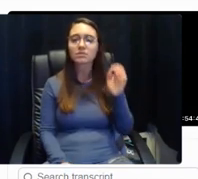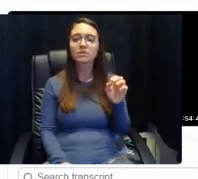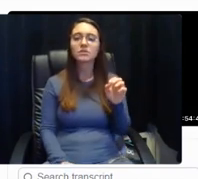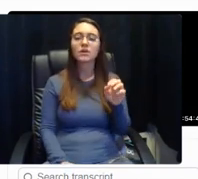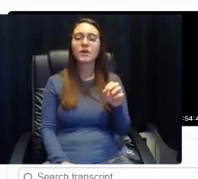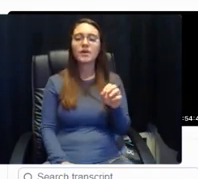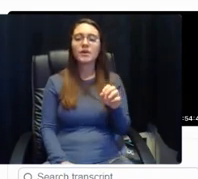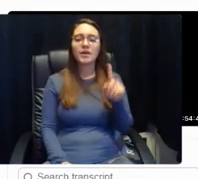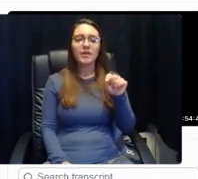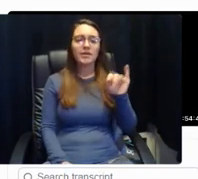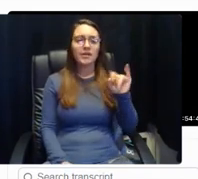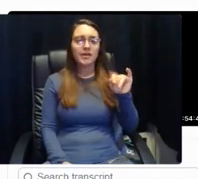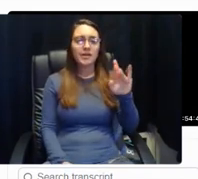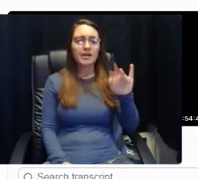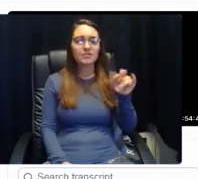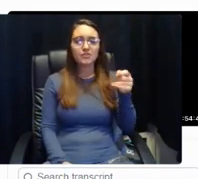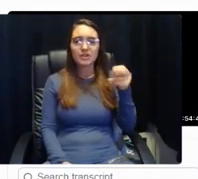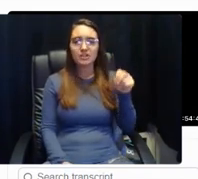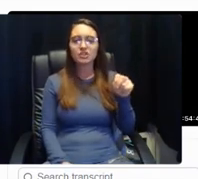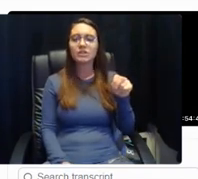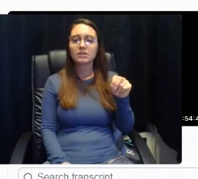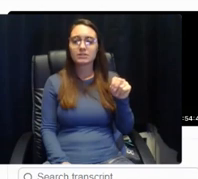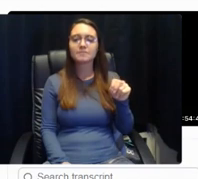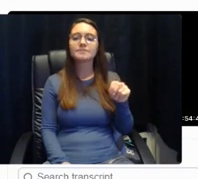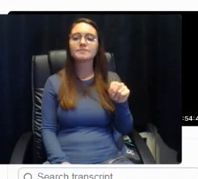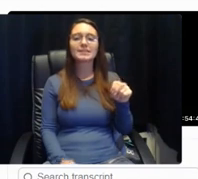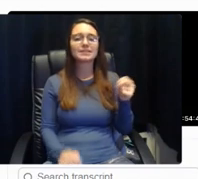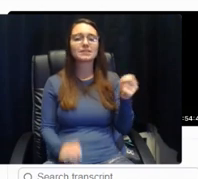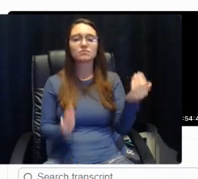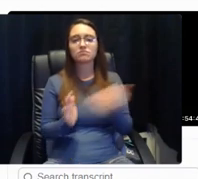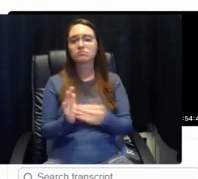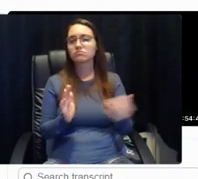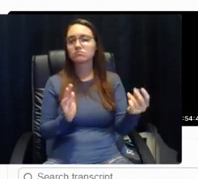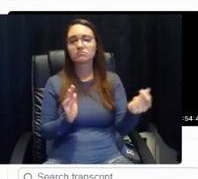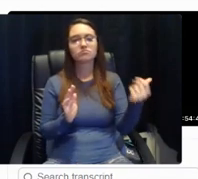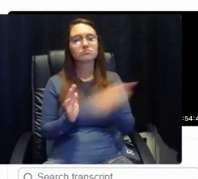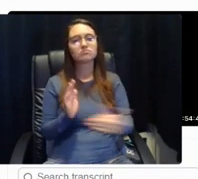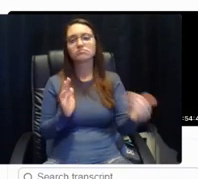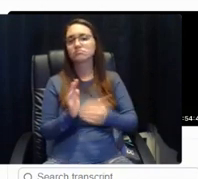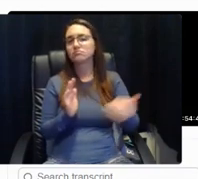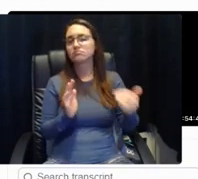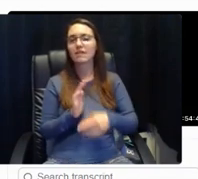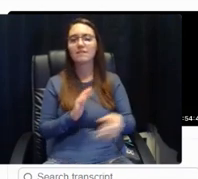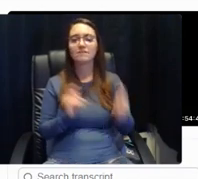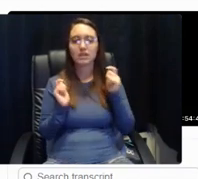titrations is a rapid reactions. It always in equilibriums.